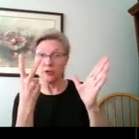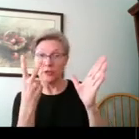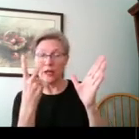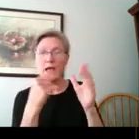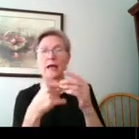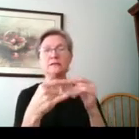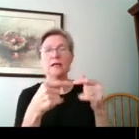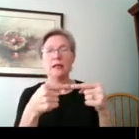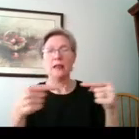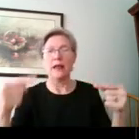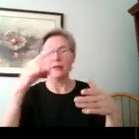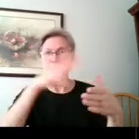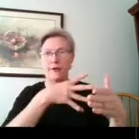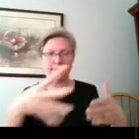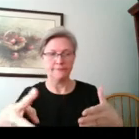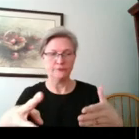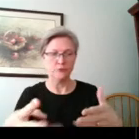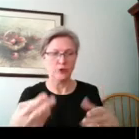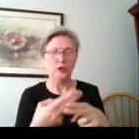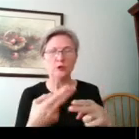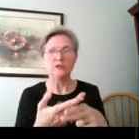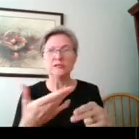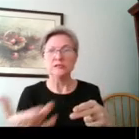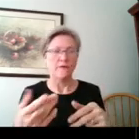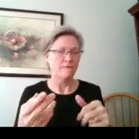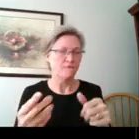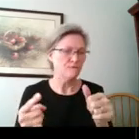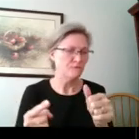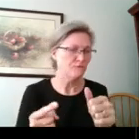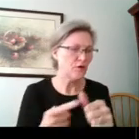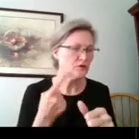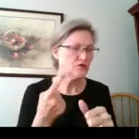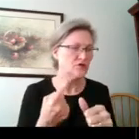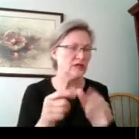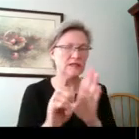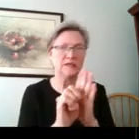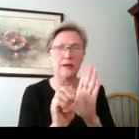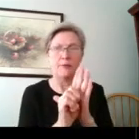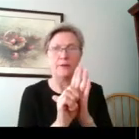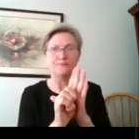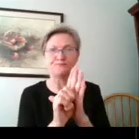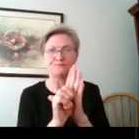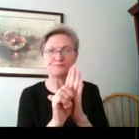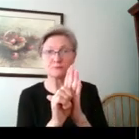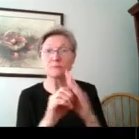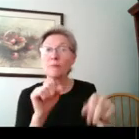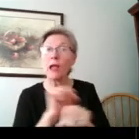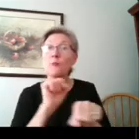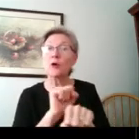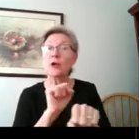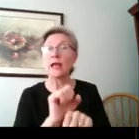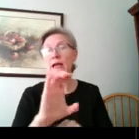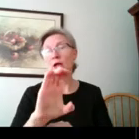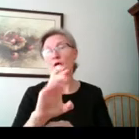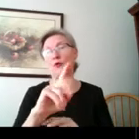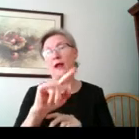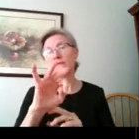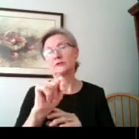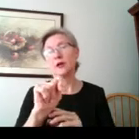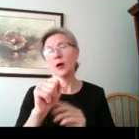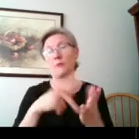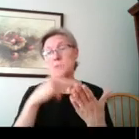so we're going to use this as our first example. Let's say I'm working on a craft project, and in that craft project, I'm going to be